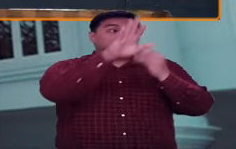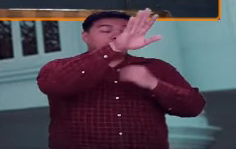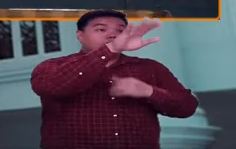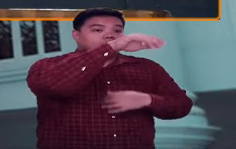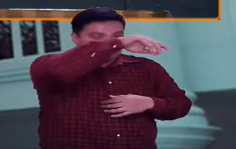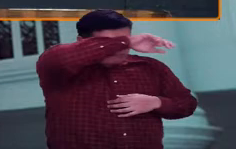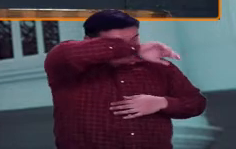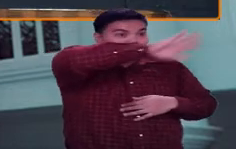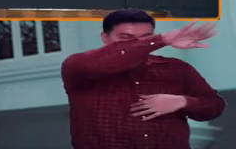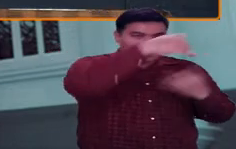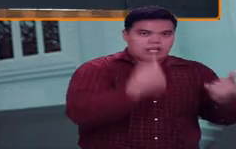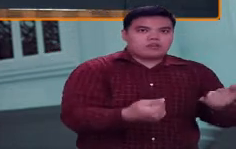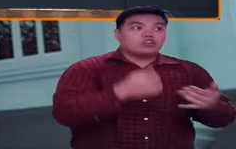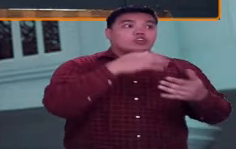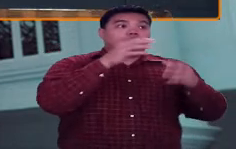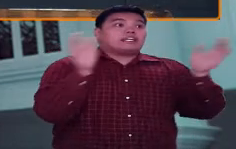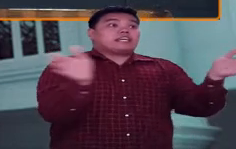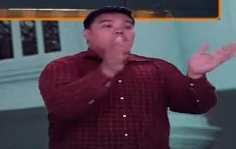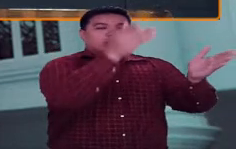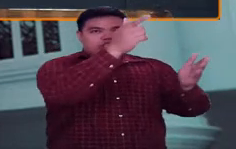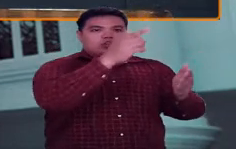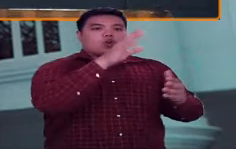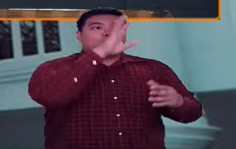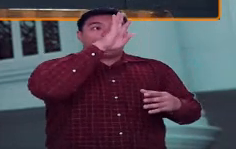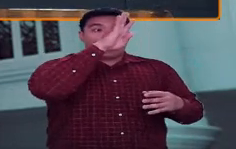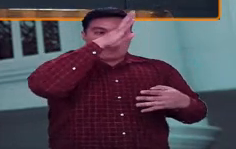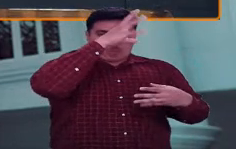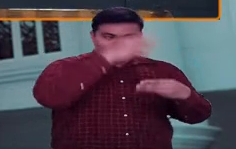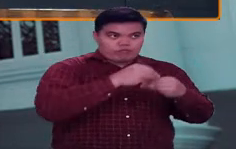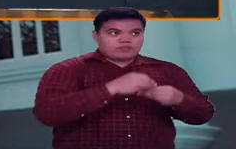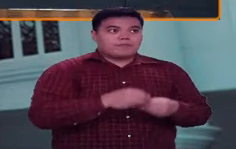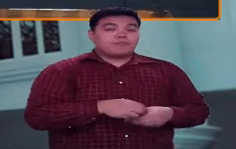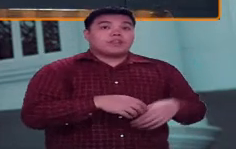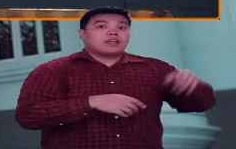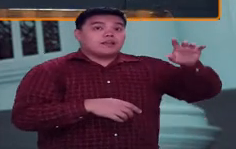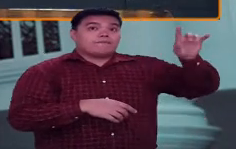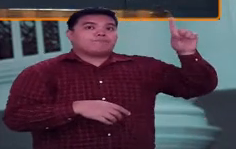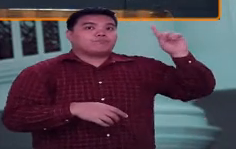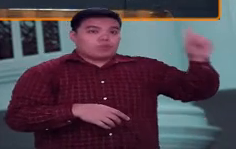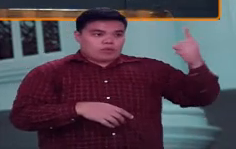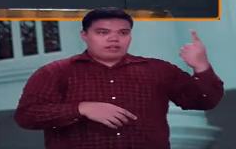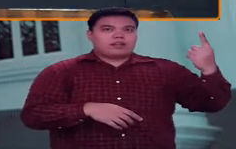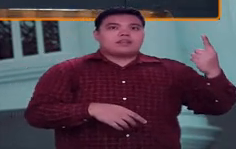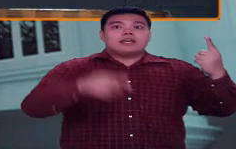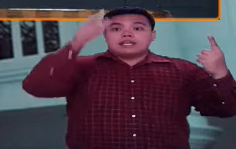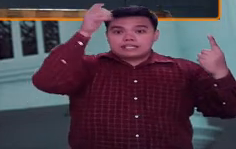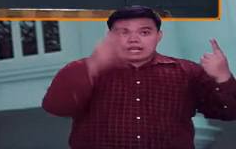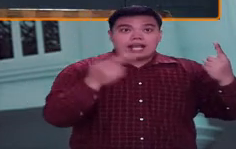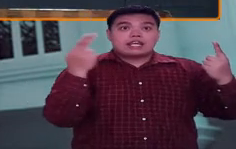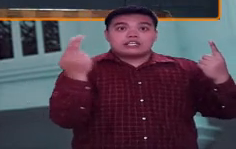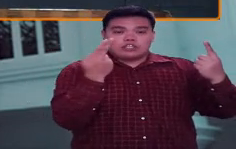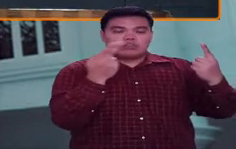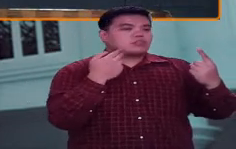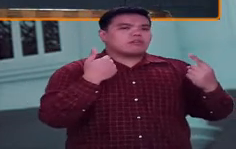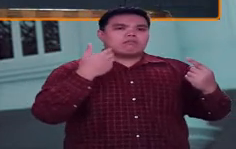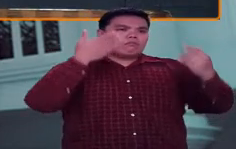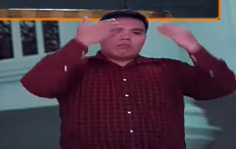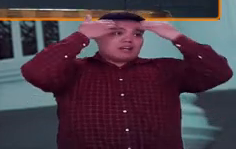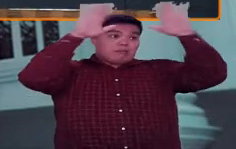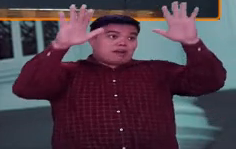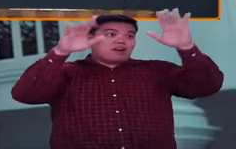four categories, okay? Number one, God uses the unusual and unexpected provision.